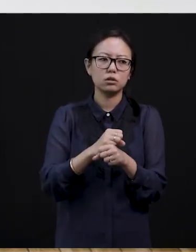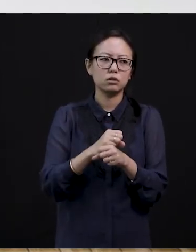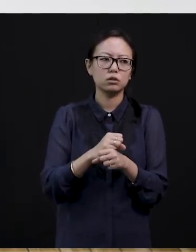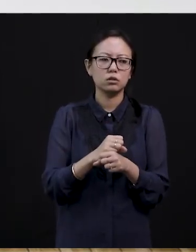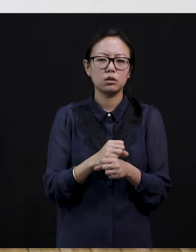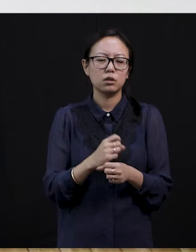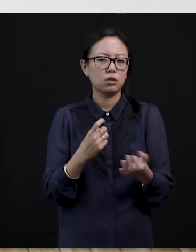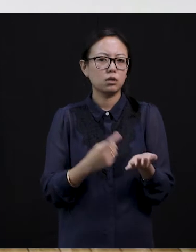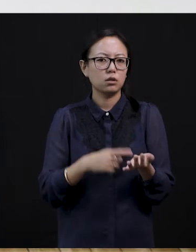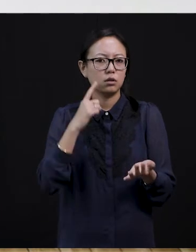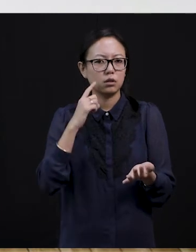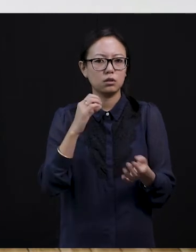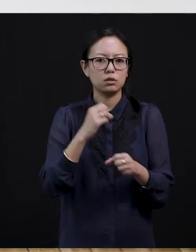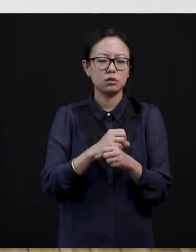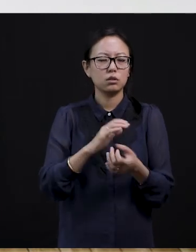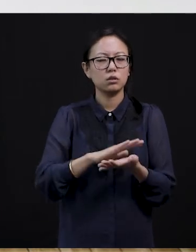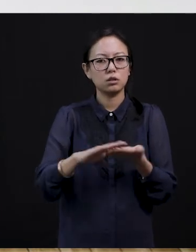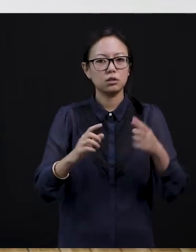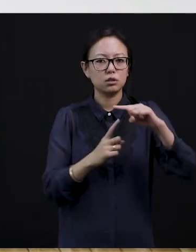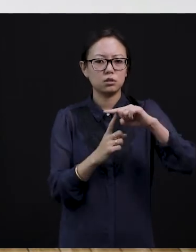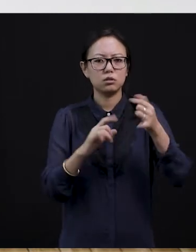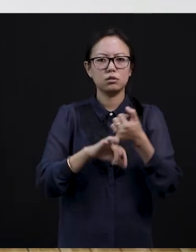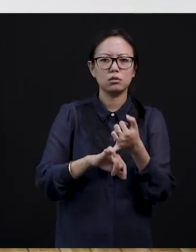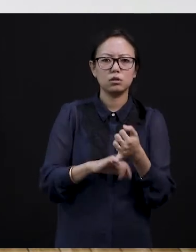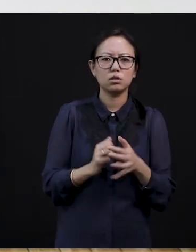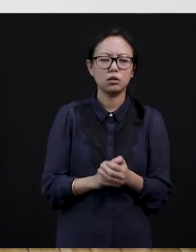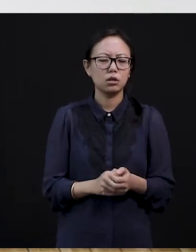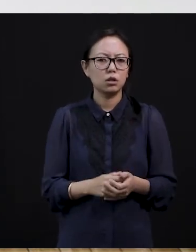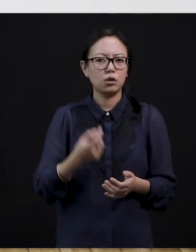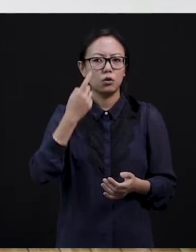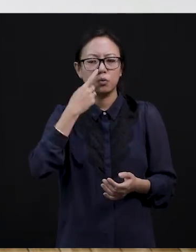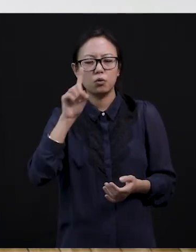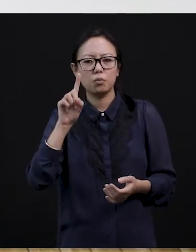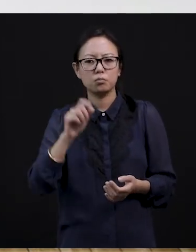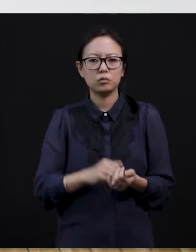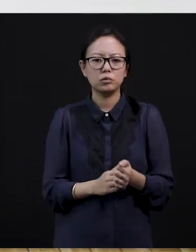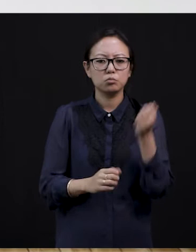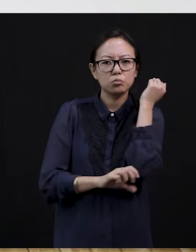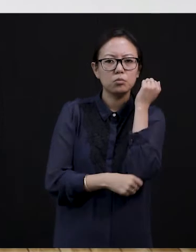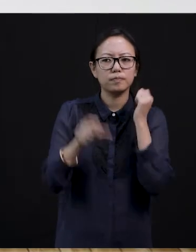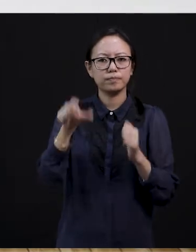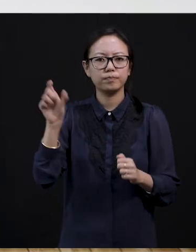rich people were given the right to vote. Middle class, women, and slaves were denied that right.